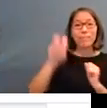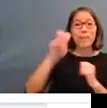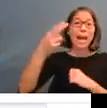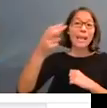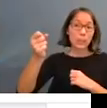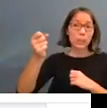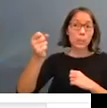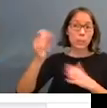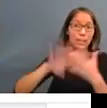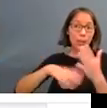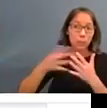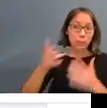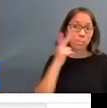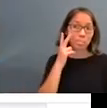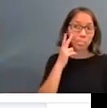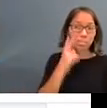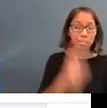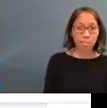piece,